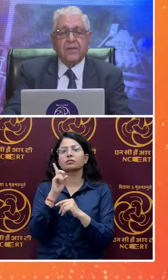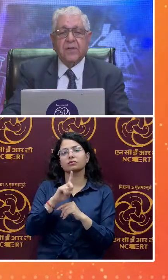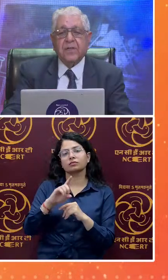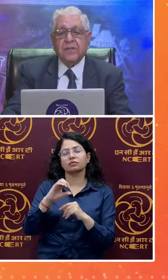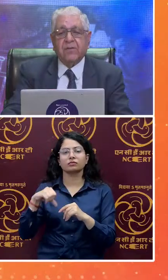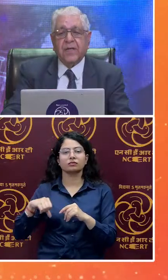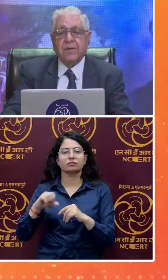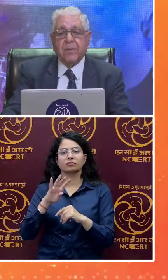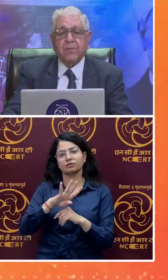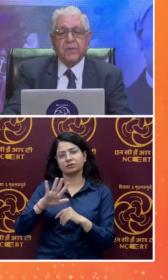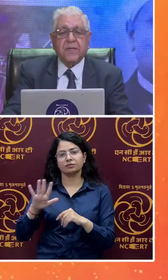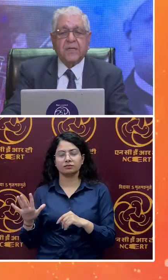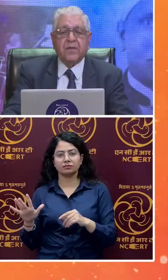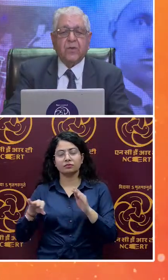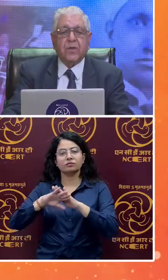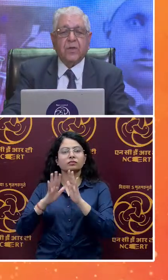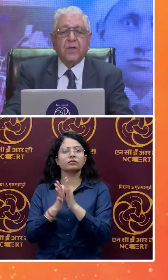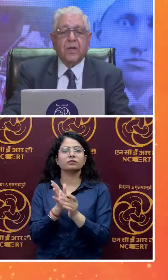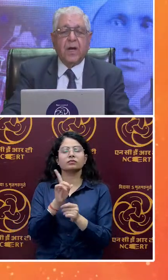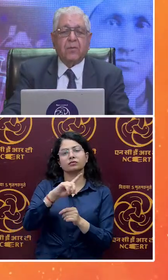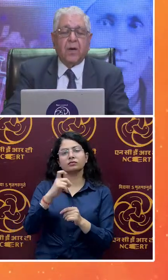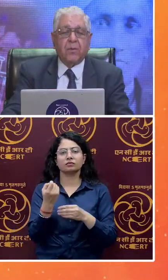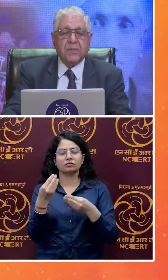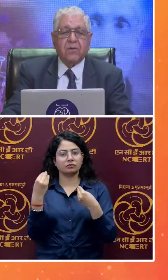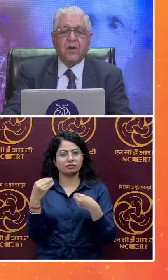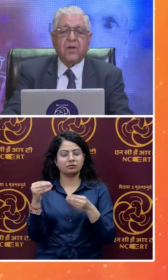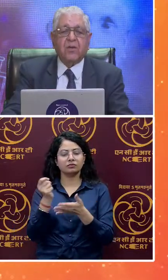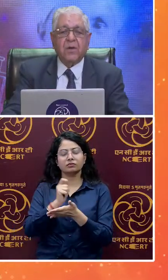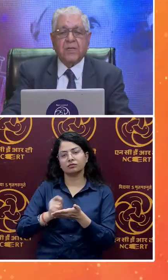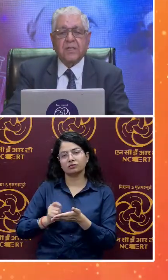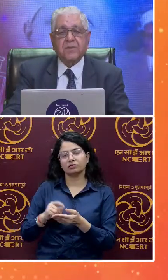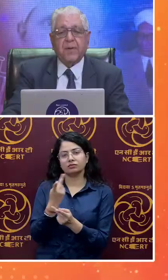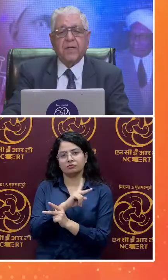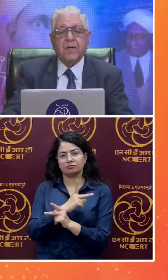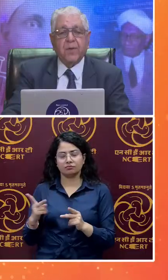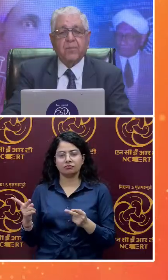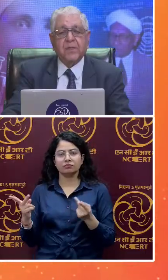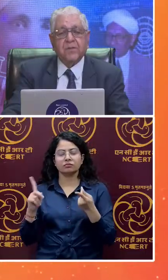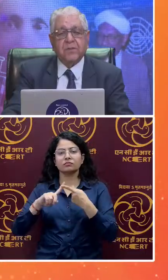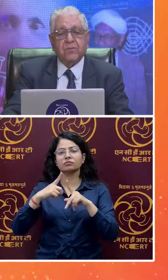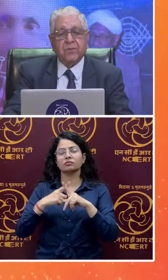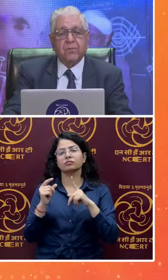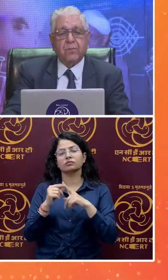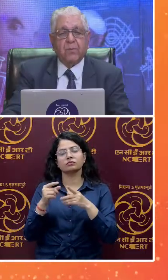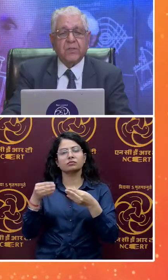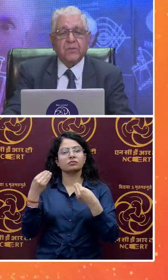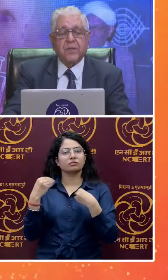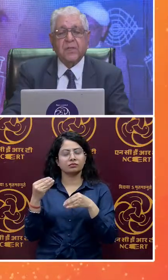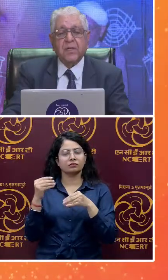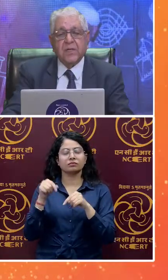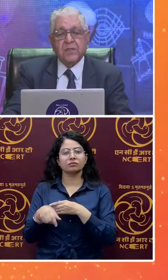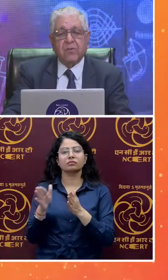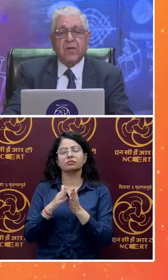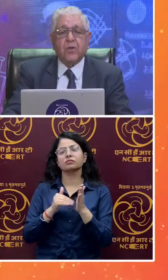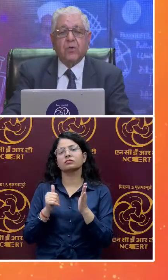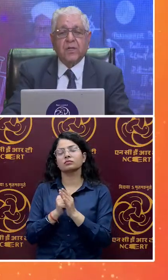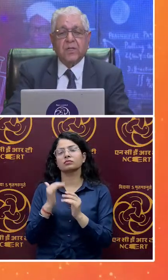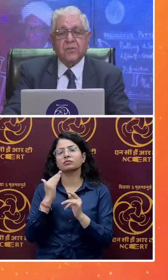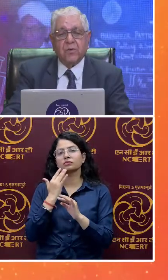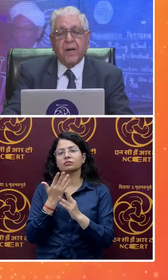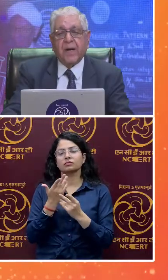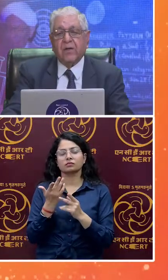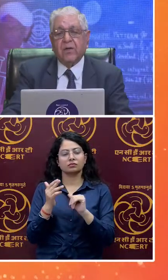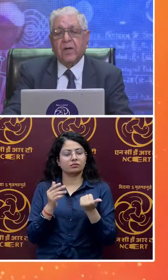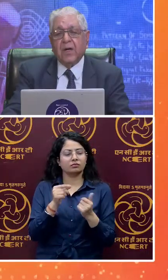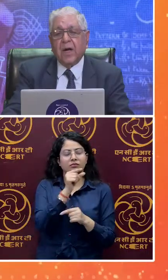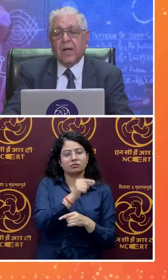set of 17 papers that he wrote at Bhabha. Several of them are experimental papers which we published with several co-workers